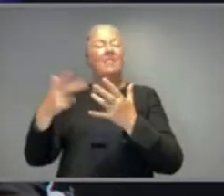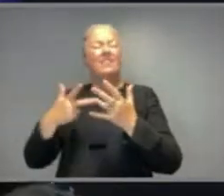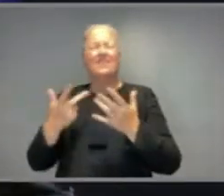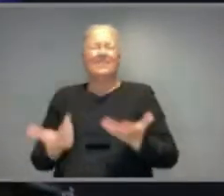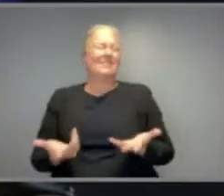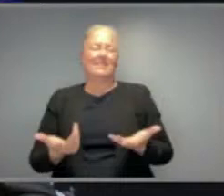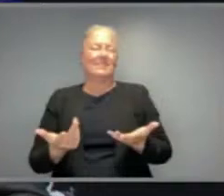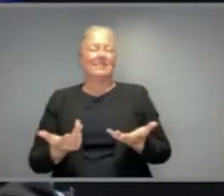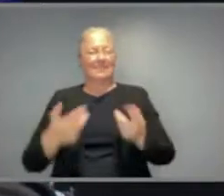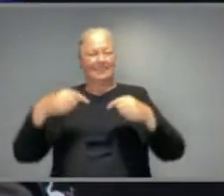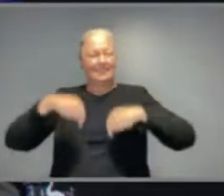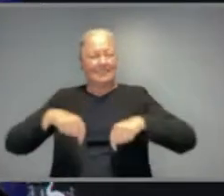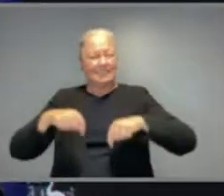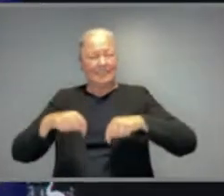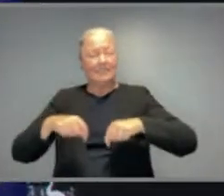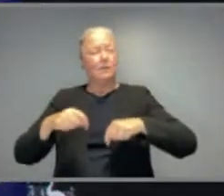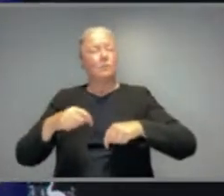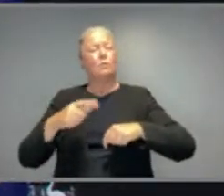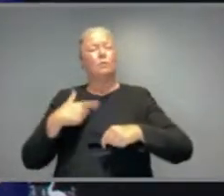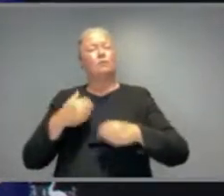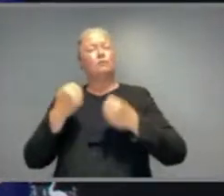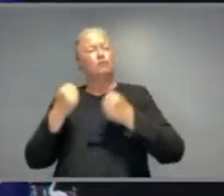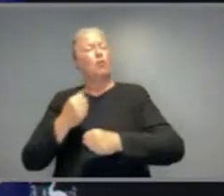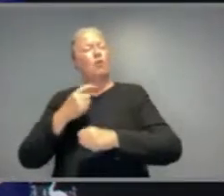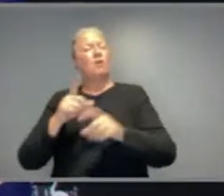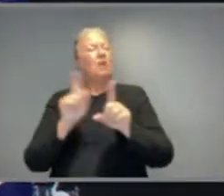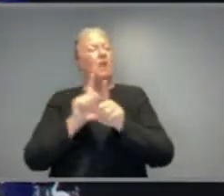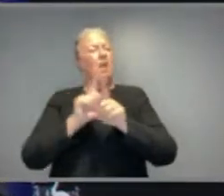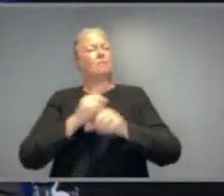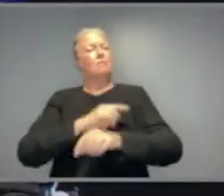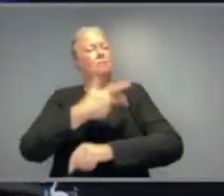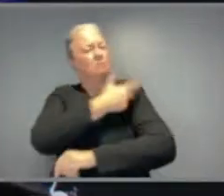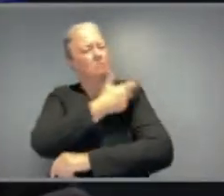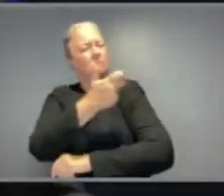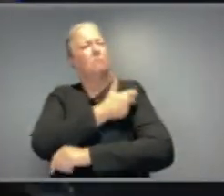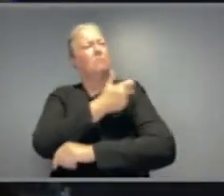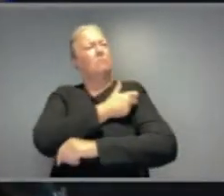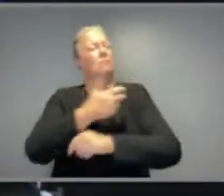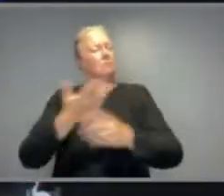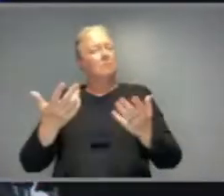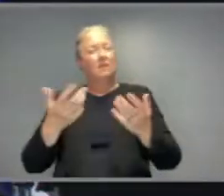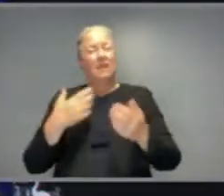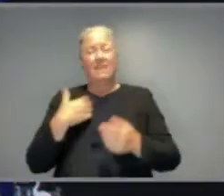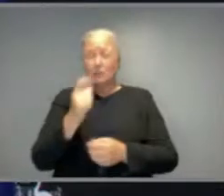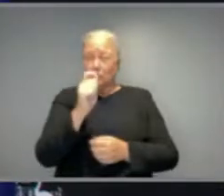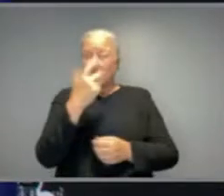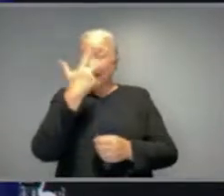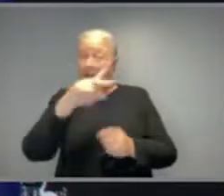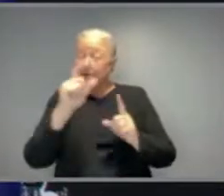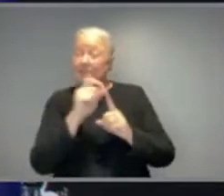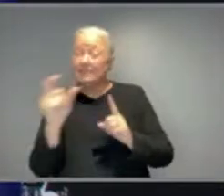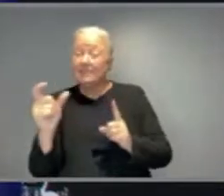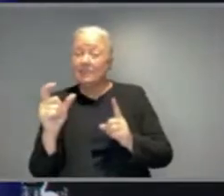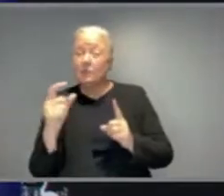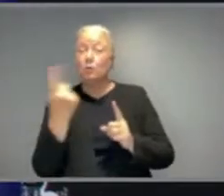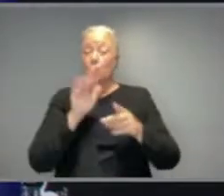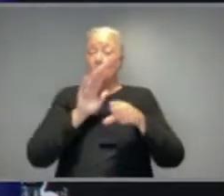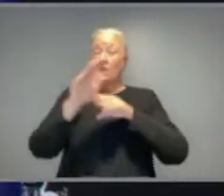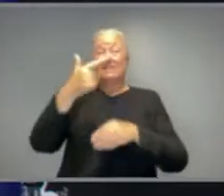record on vaccination and not appreciating that. I mean, just think about it. We've got almost 80% of over